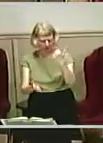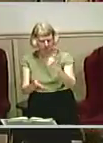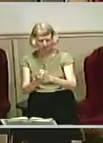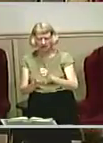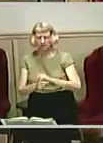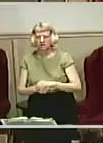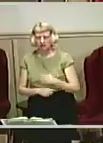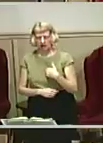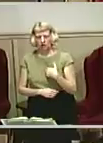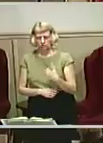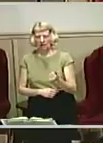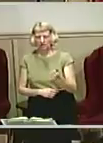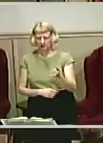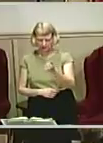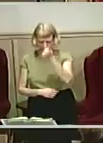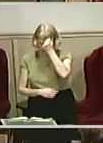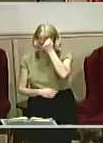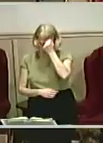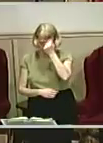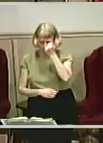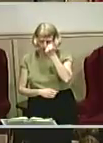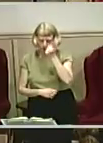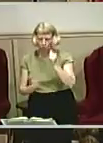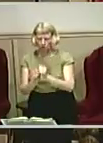know, I'd rather be dumb and have common sense.